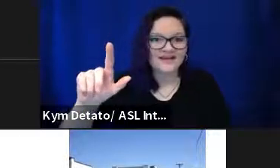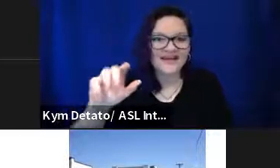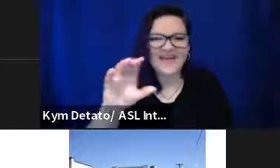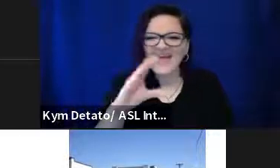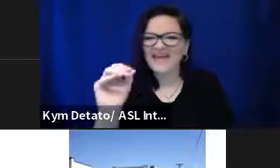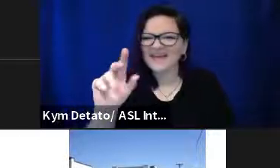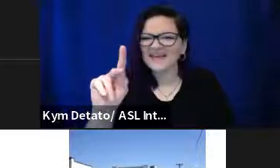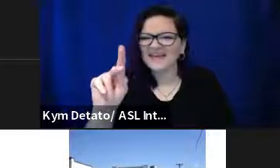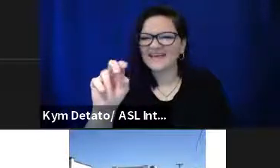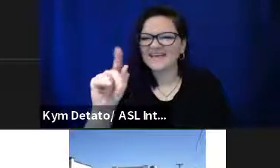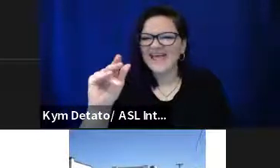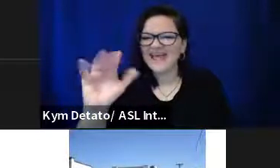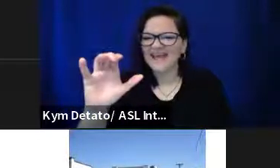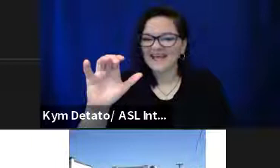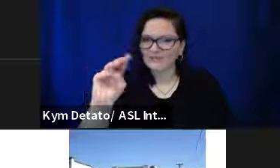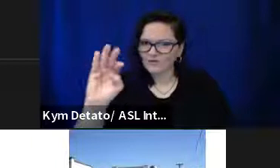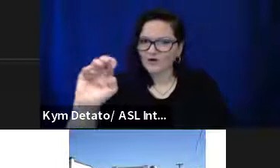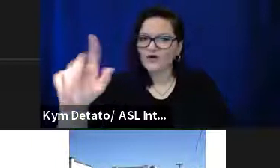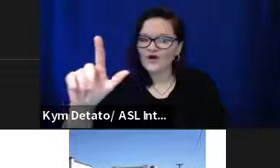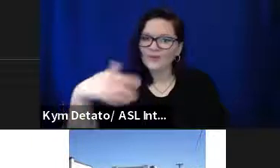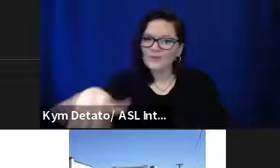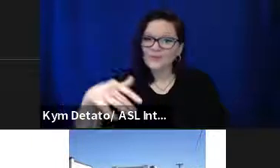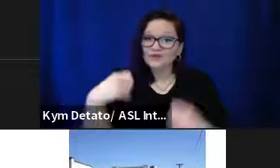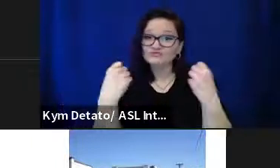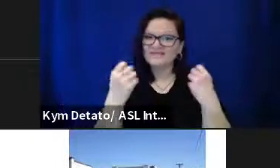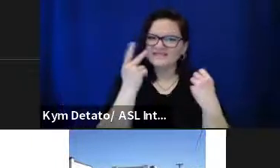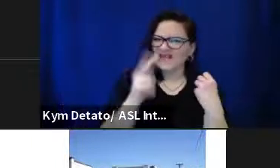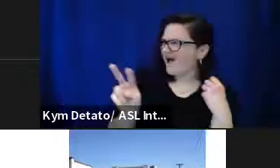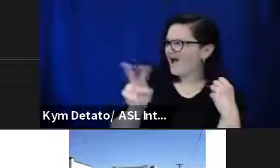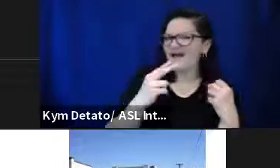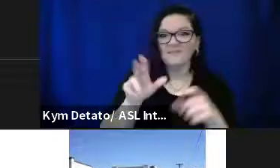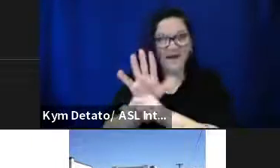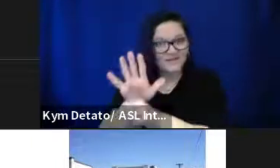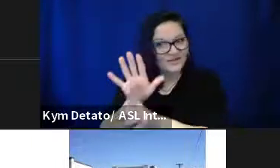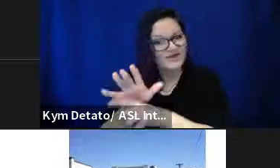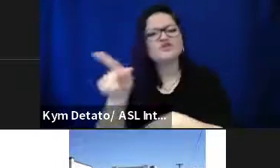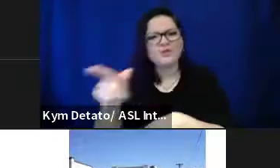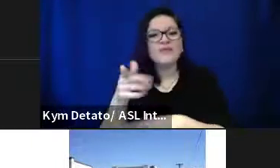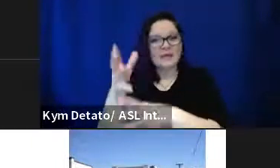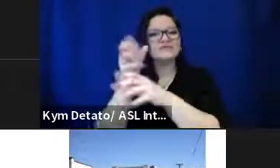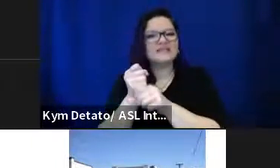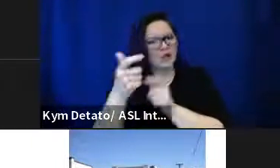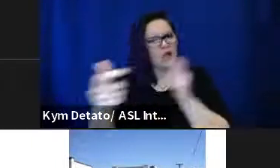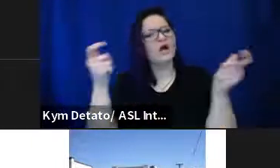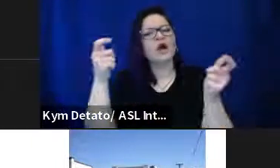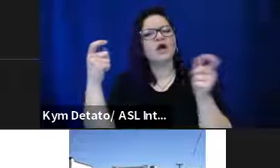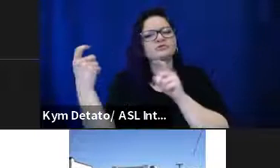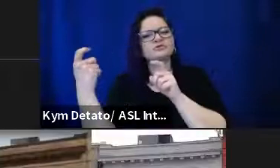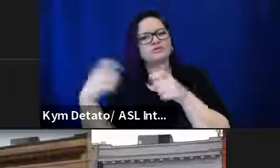is pretty popular when you're driving down Route 1. So they received a pretty large award from the city for that